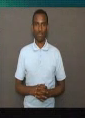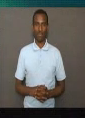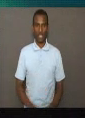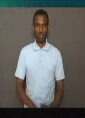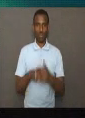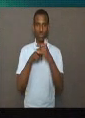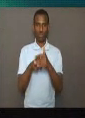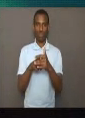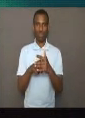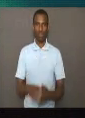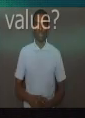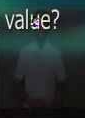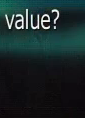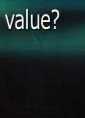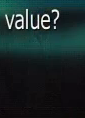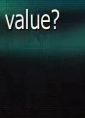Begin.